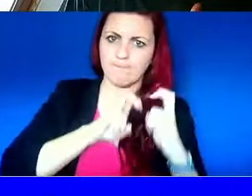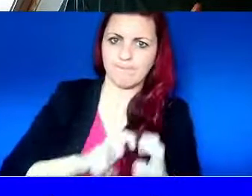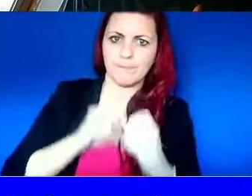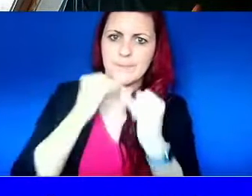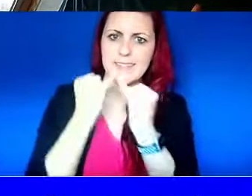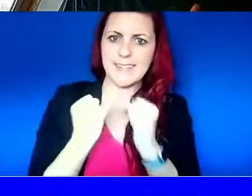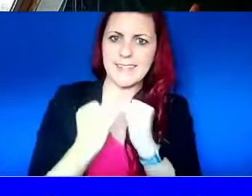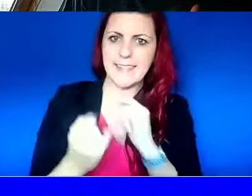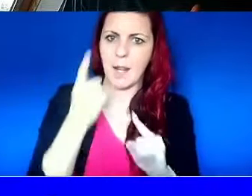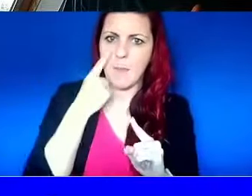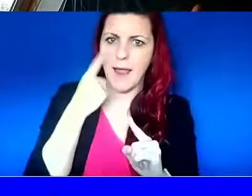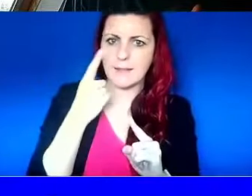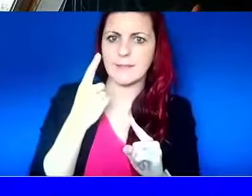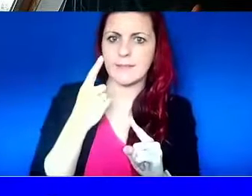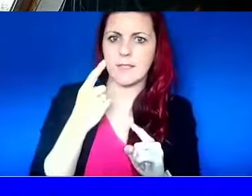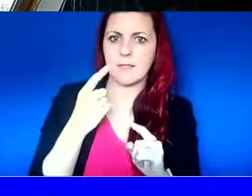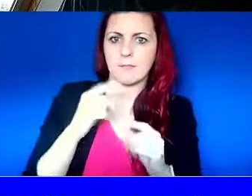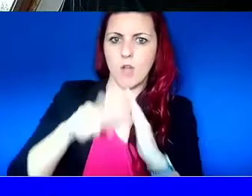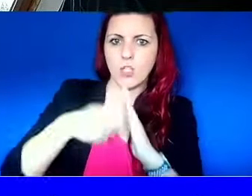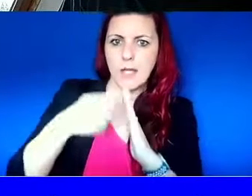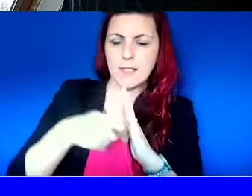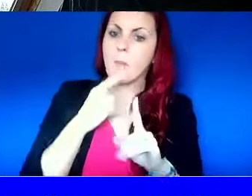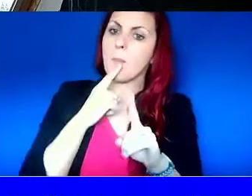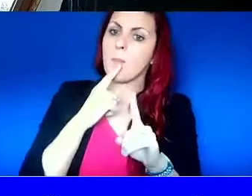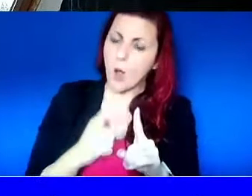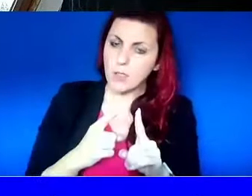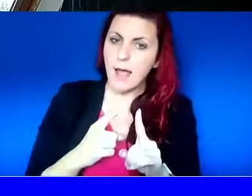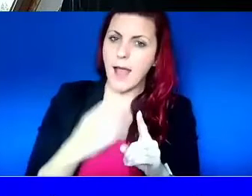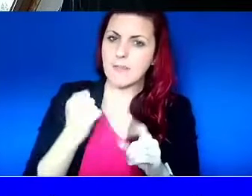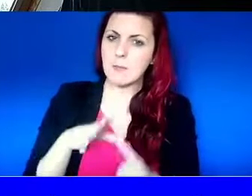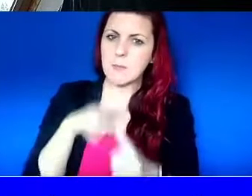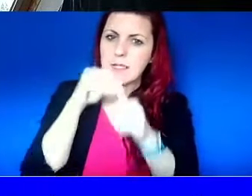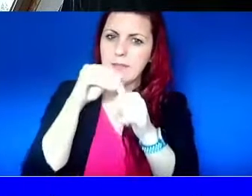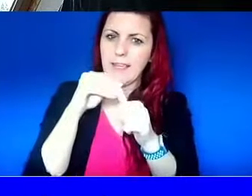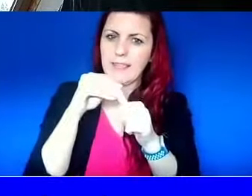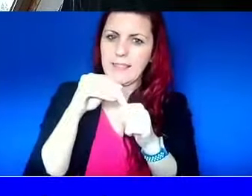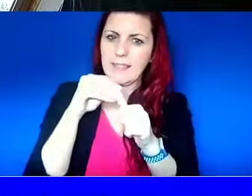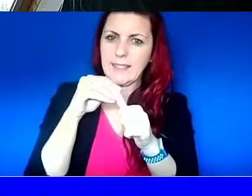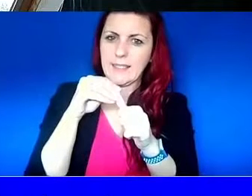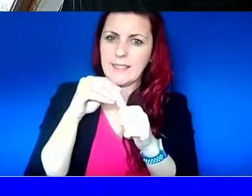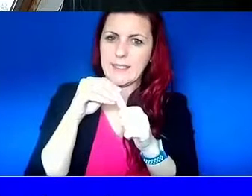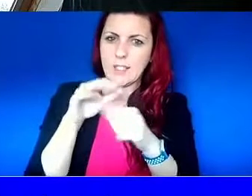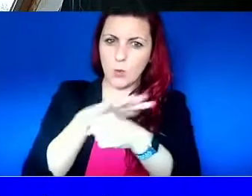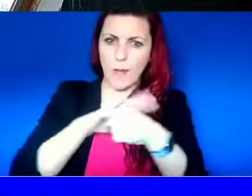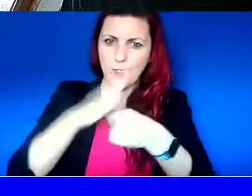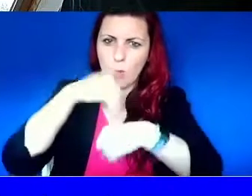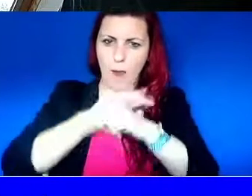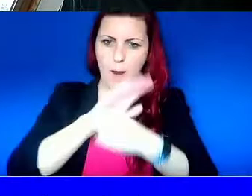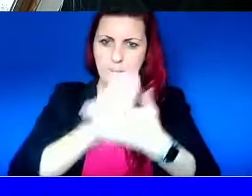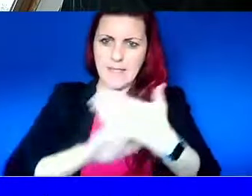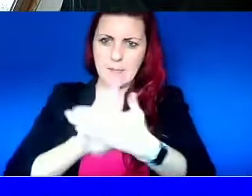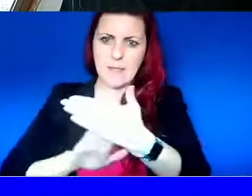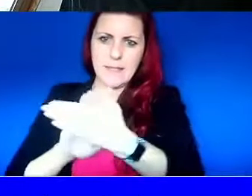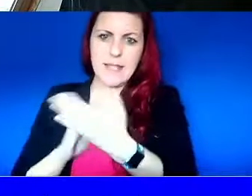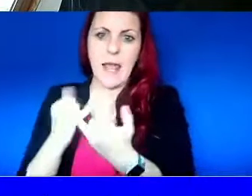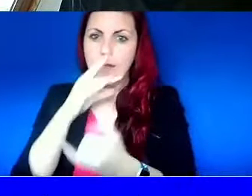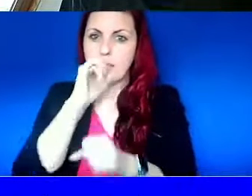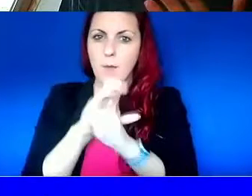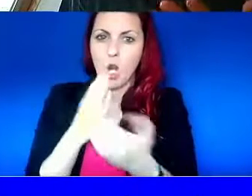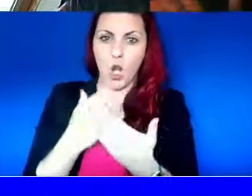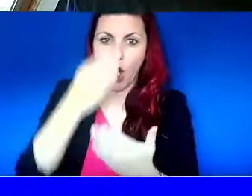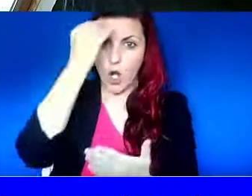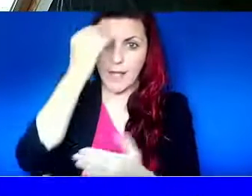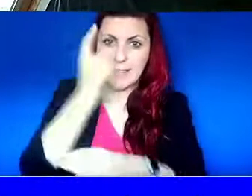pilot. But there were particular conditions that seemed to be missed the most. Learning disability was often